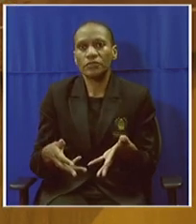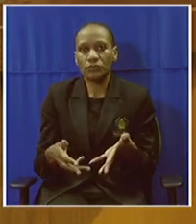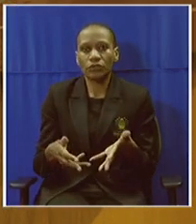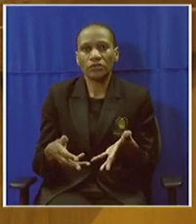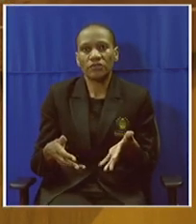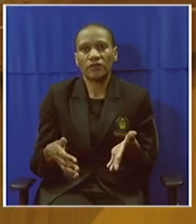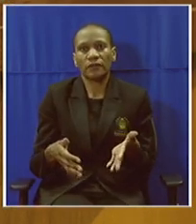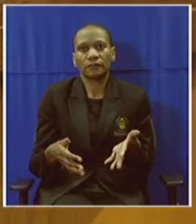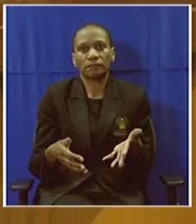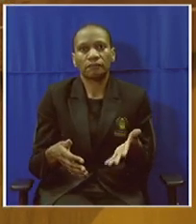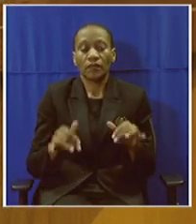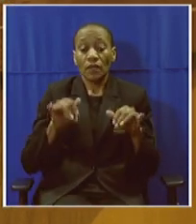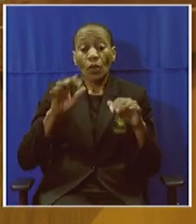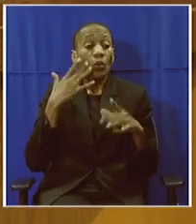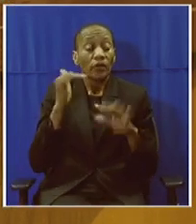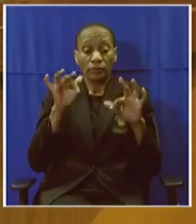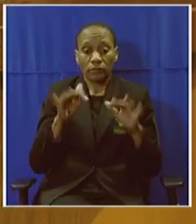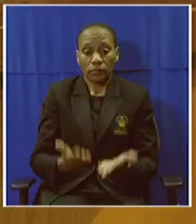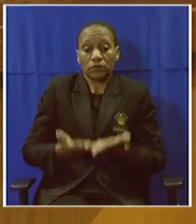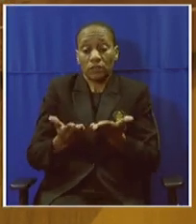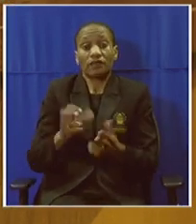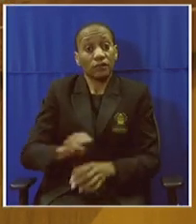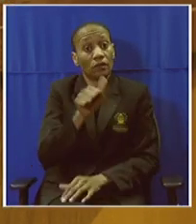the people who served the country well.